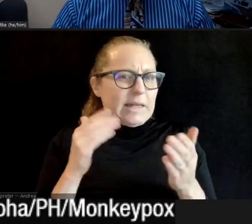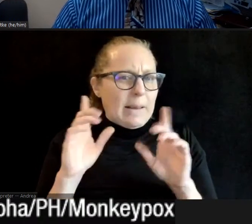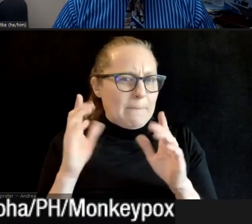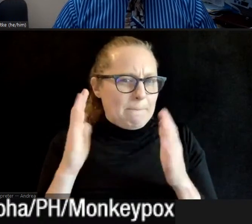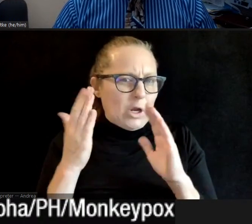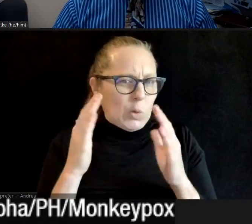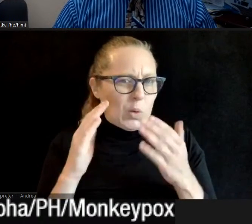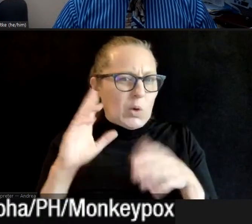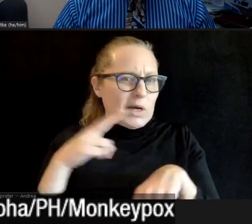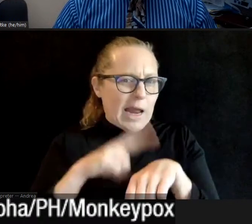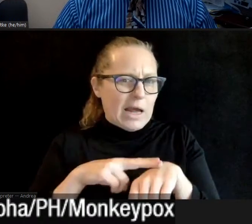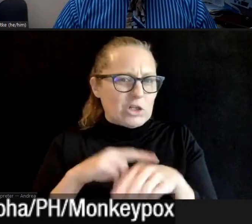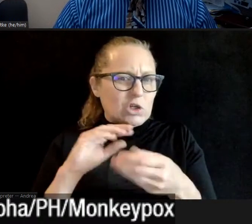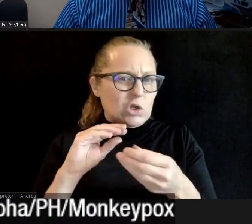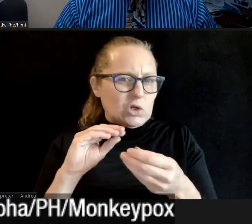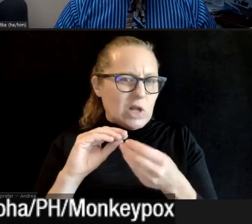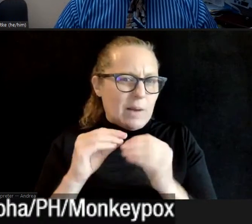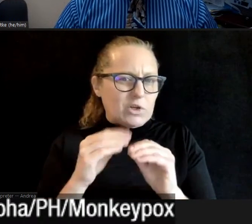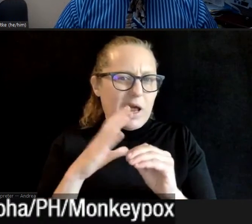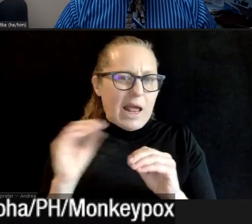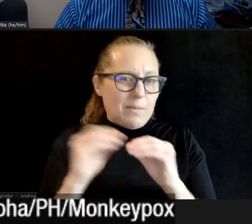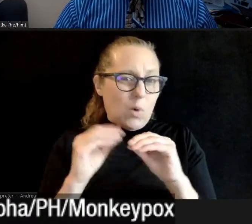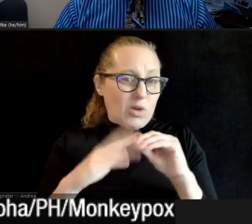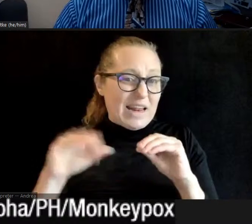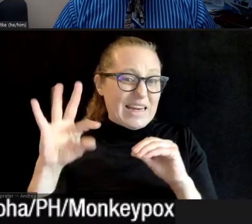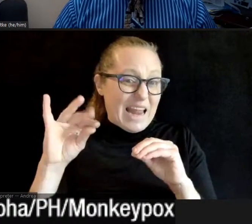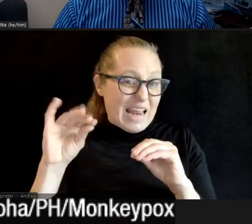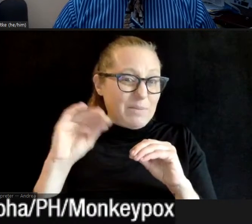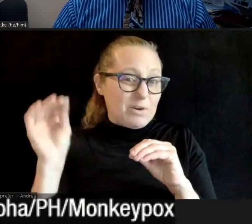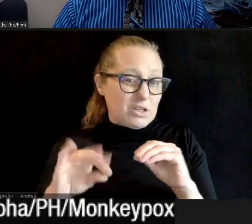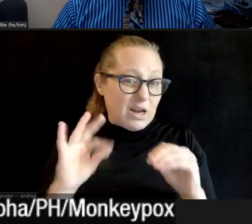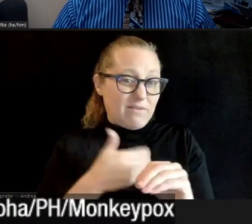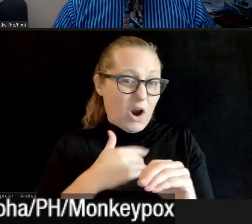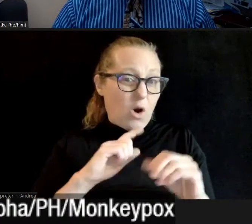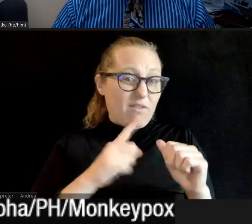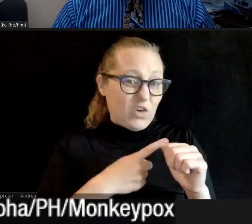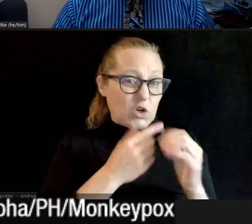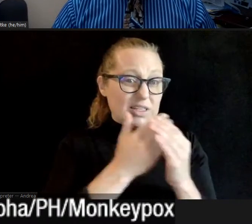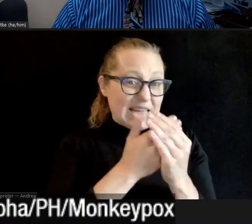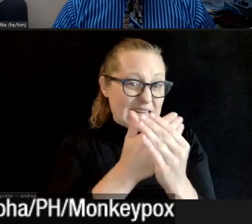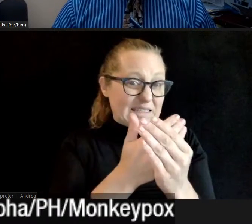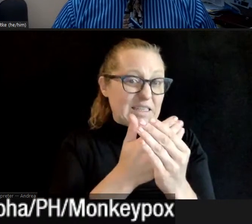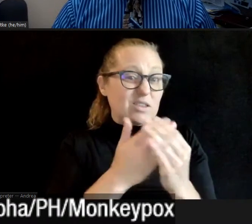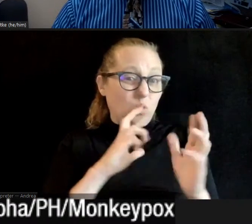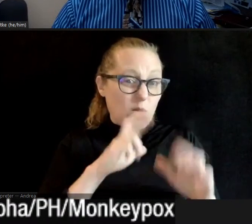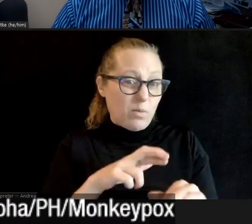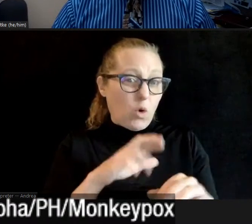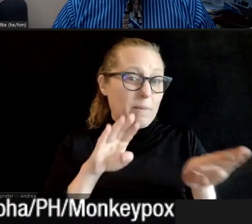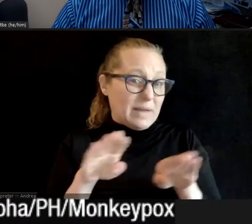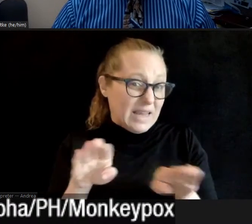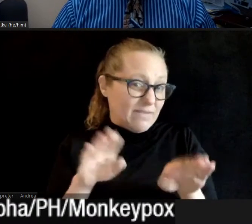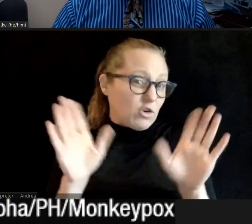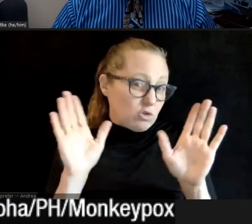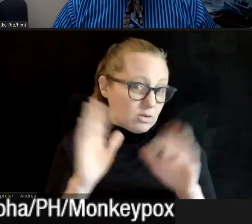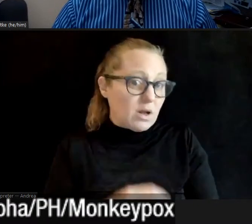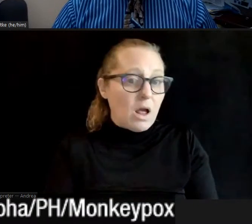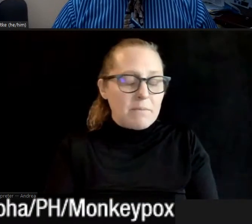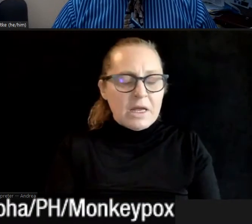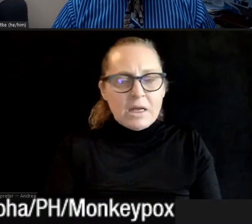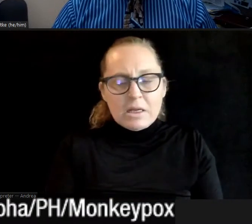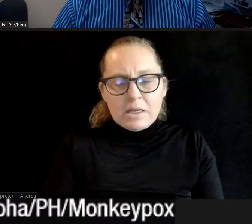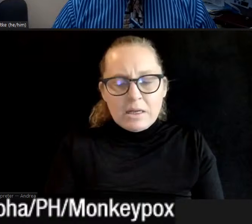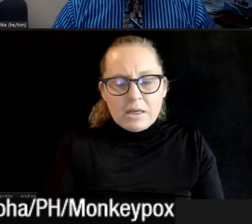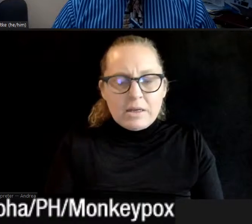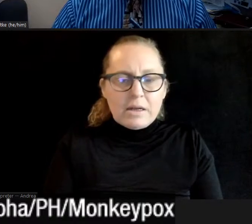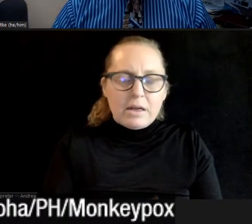it's well over 90% of our initial cases report behaviors